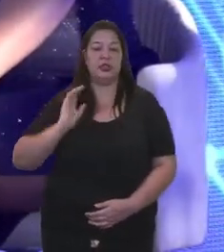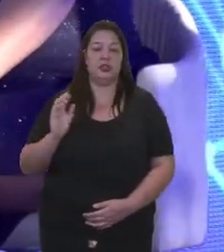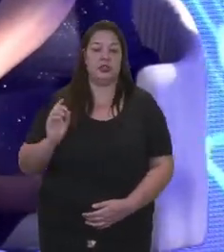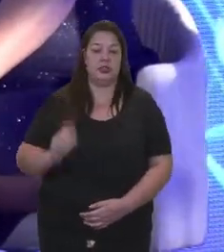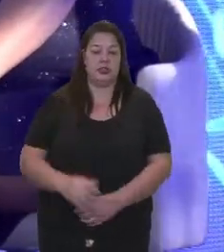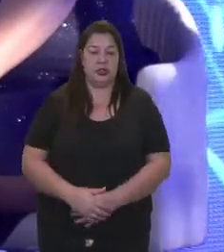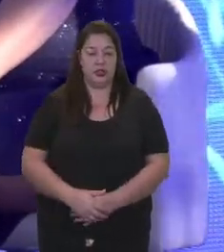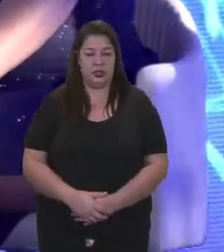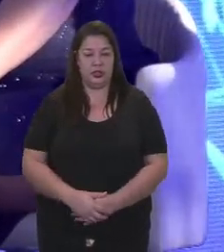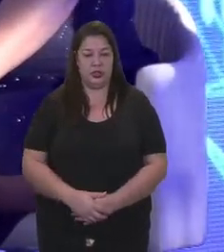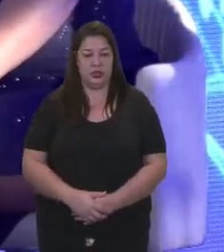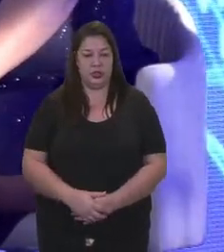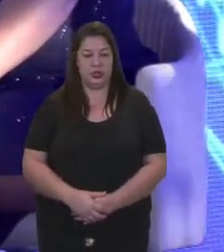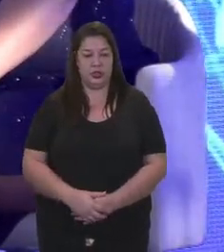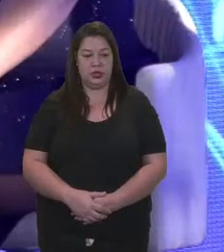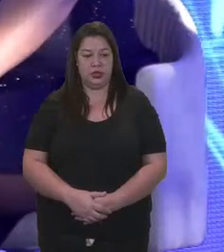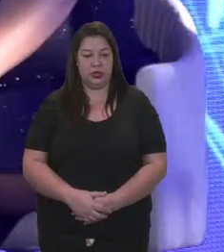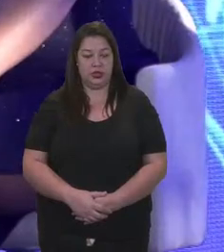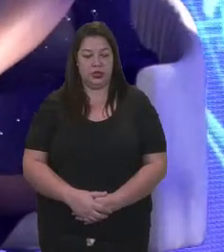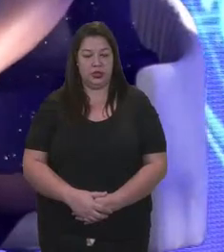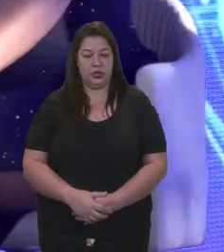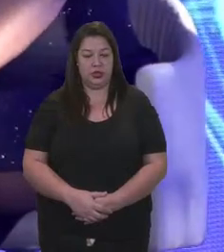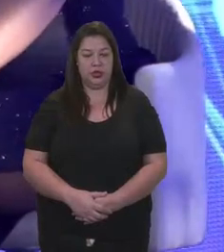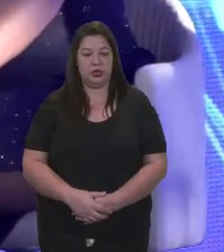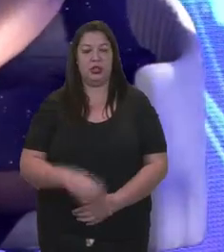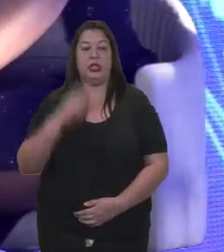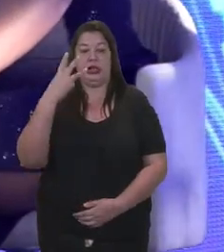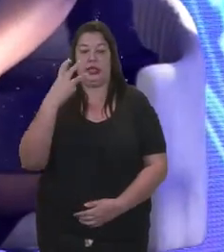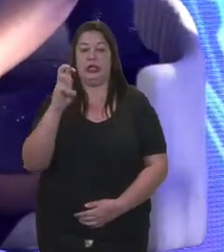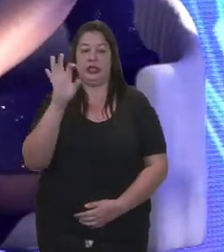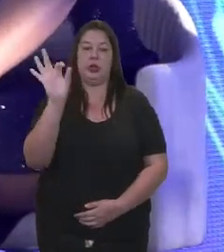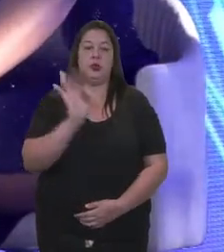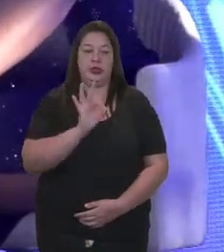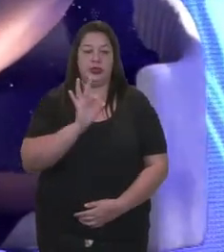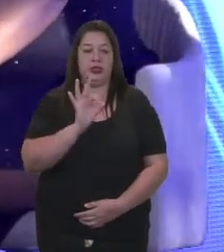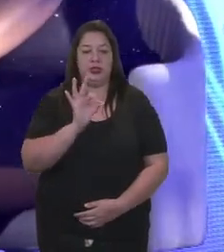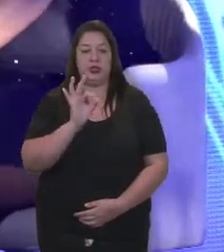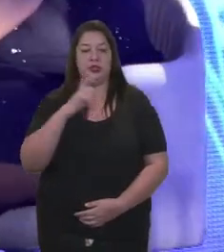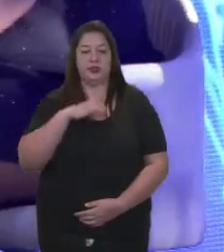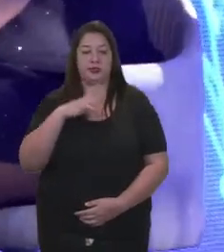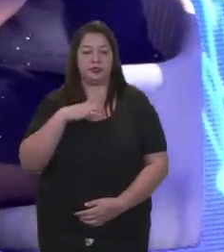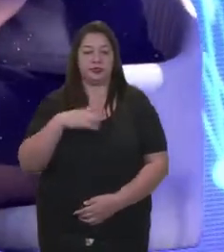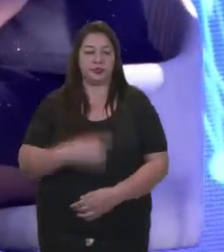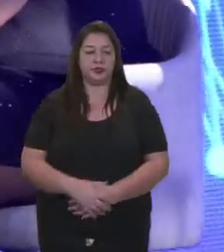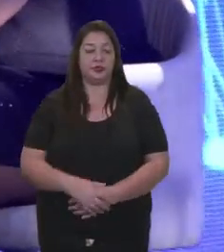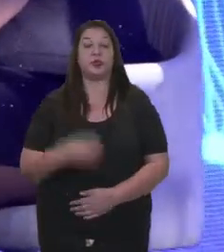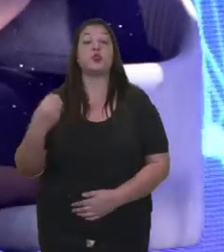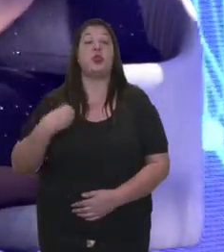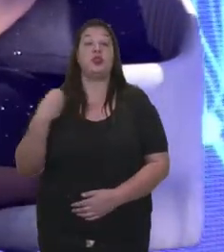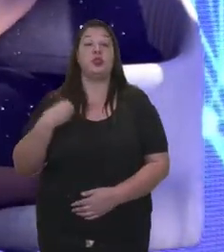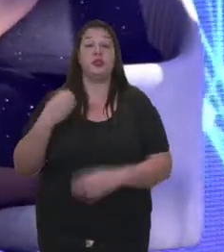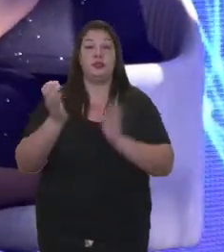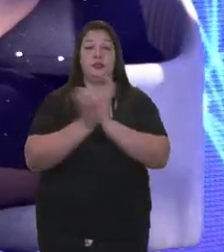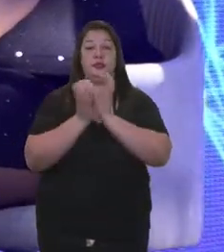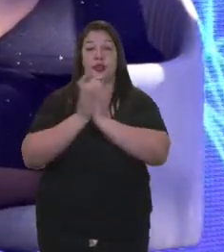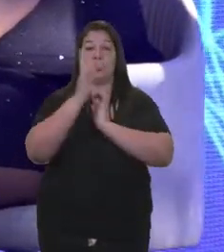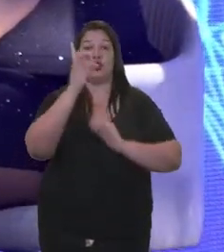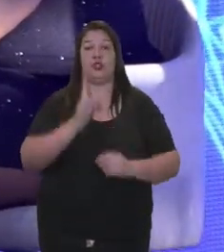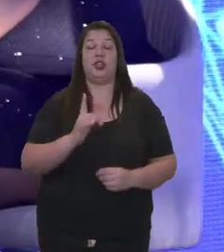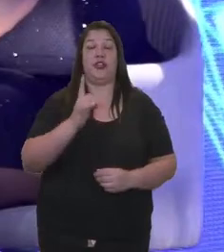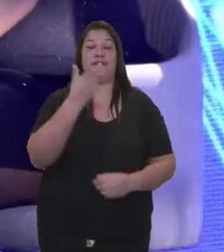quanto? How many black women? 35%. Sabe quanto é a percentual da nossa diretoria?